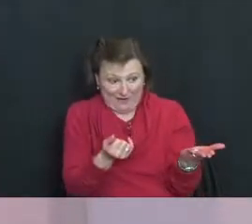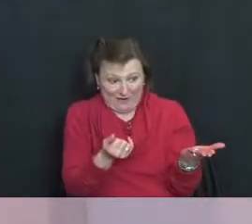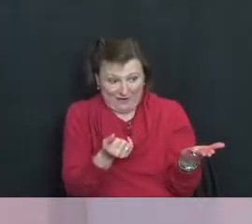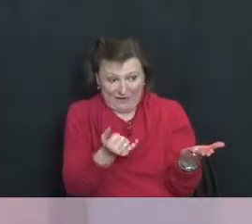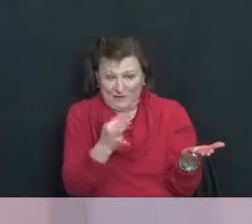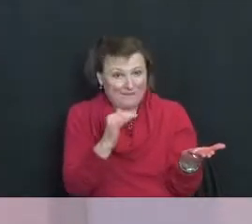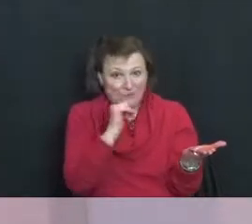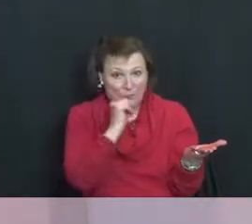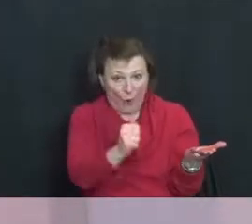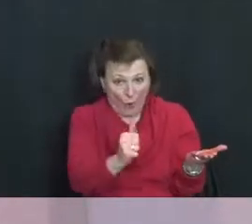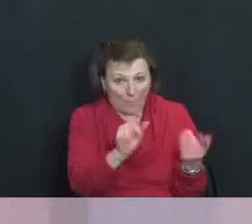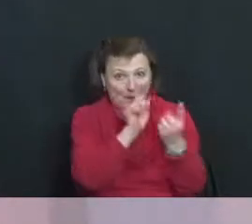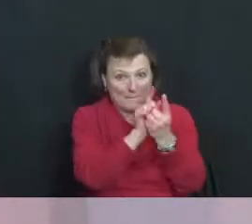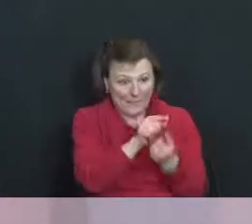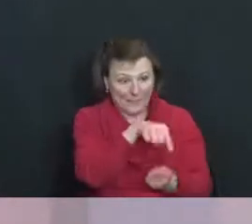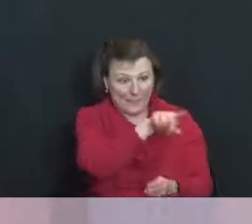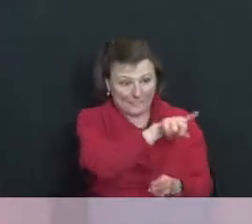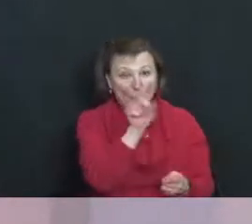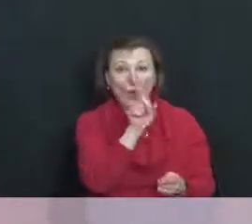if you don't meet people where they are,